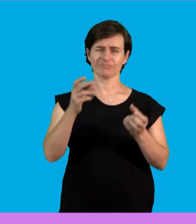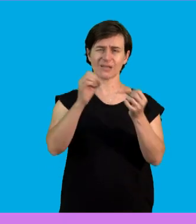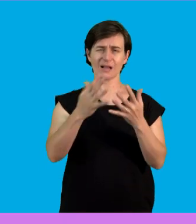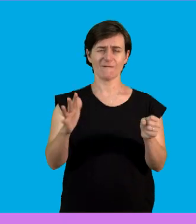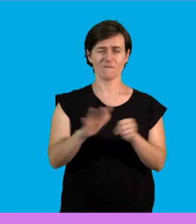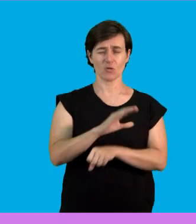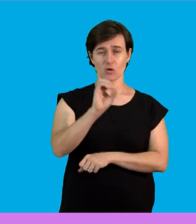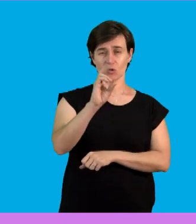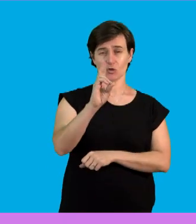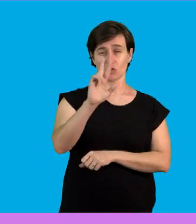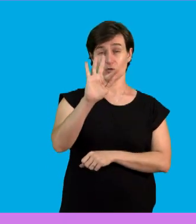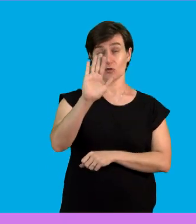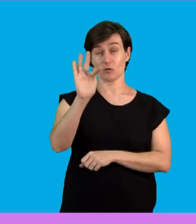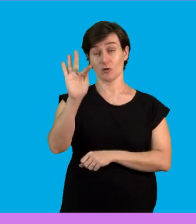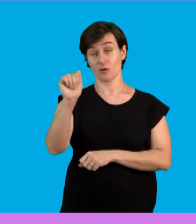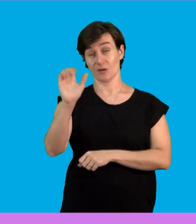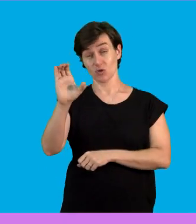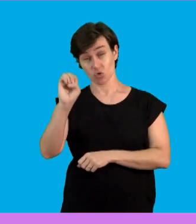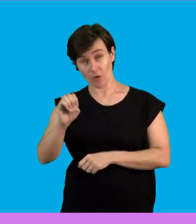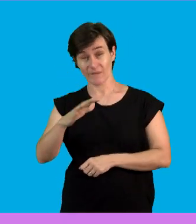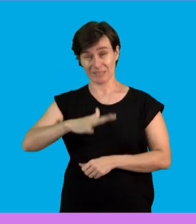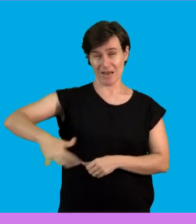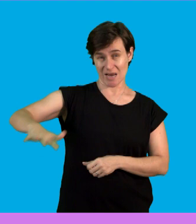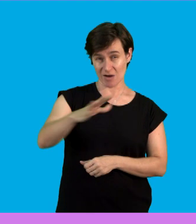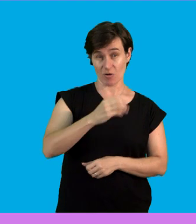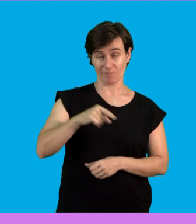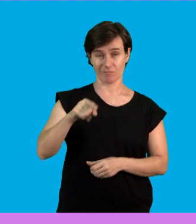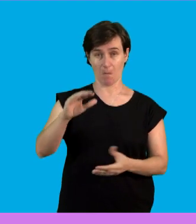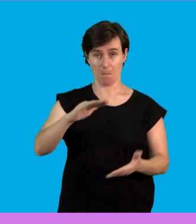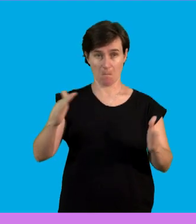Calculate the total surface area of the first box.